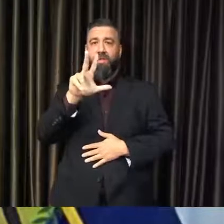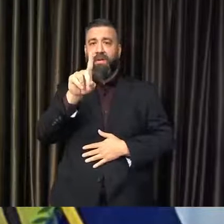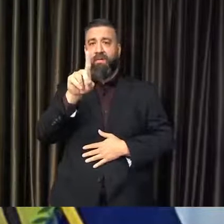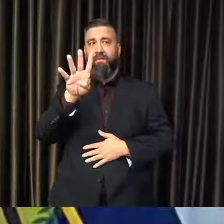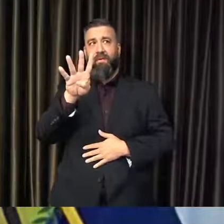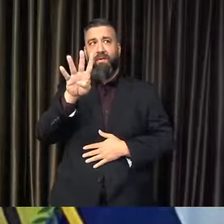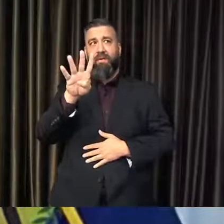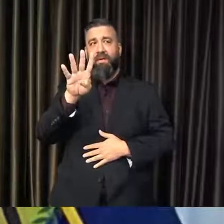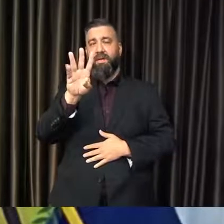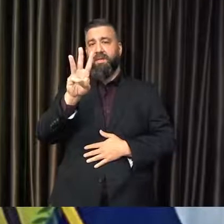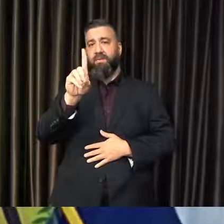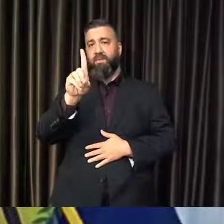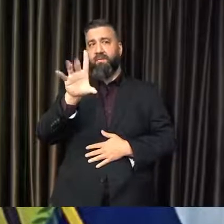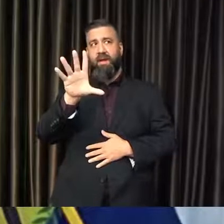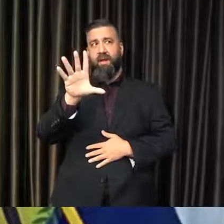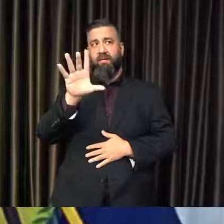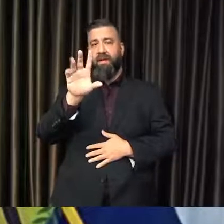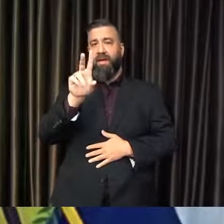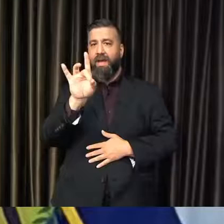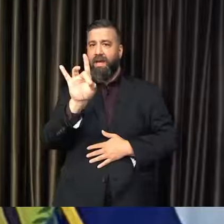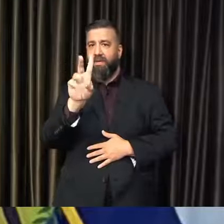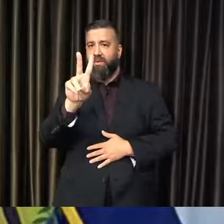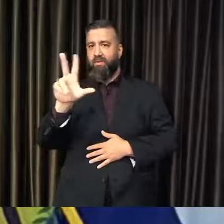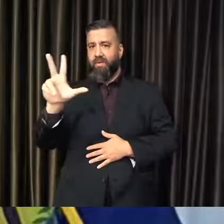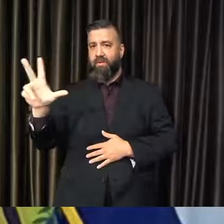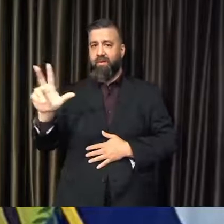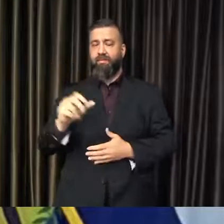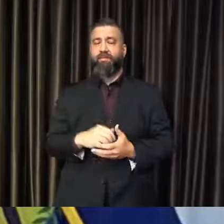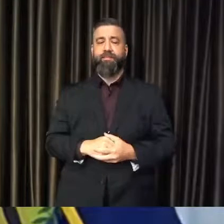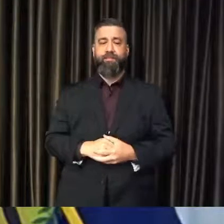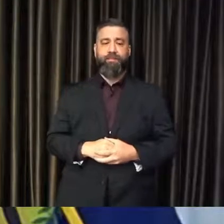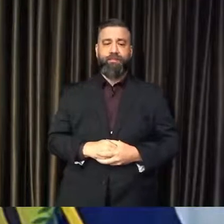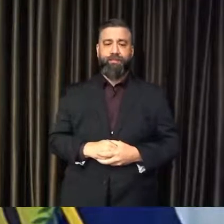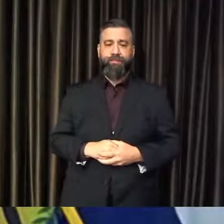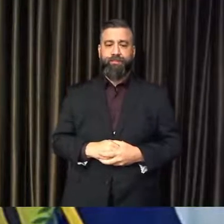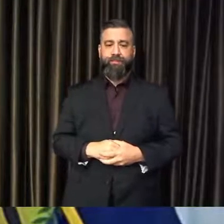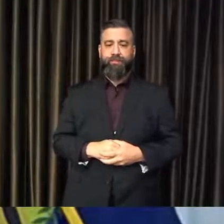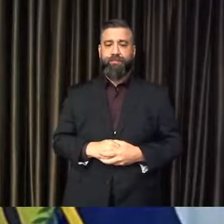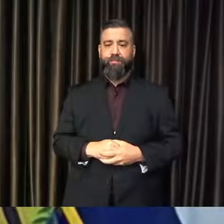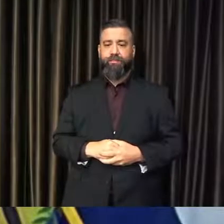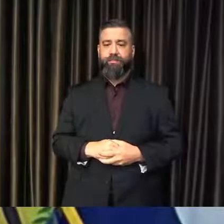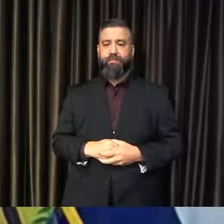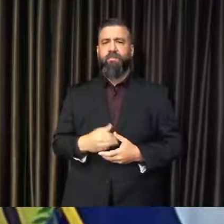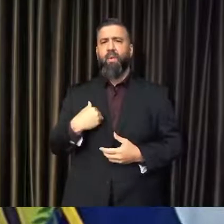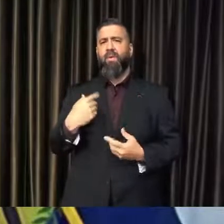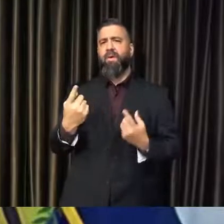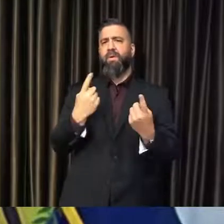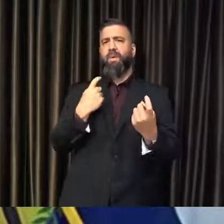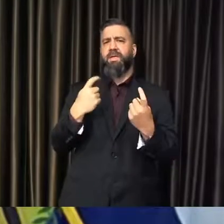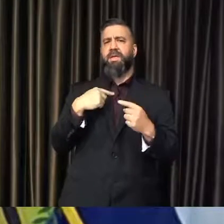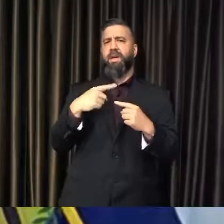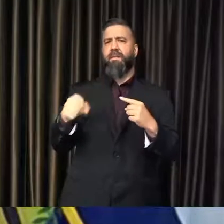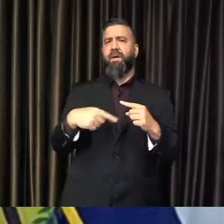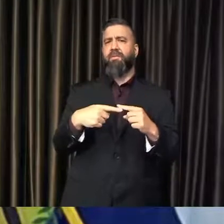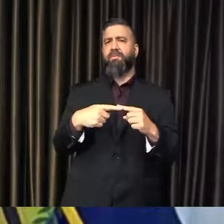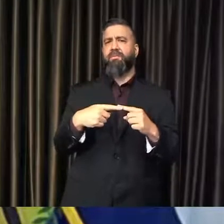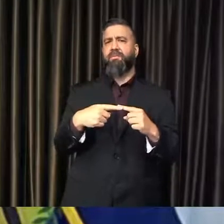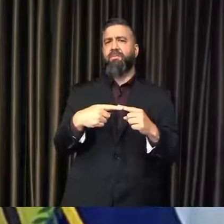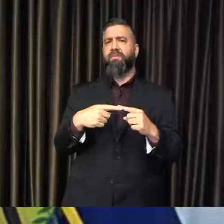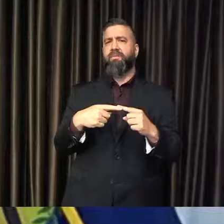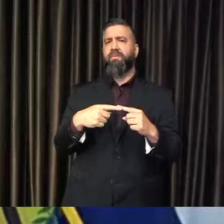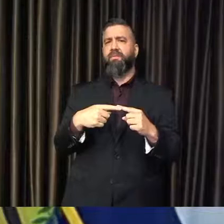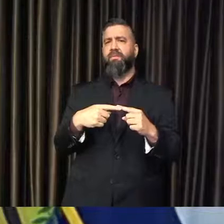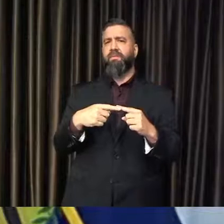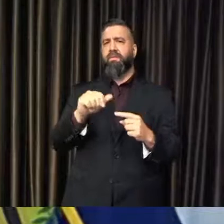314-615-8233. And I'd be glad to answer any questions. Dr. Page, from West News Magazine, we have a question about the Attorney